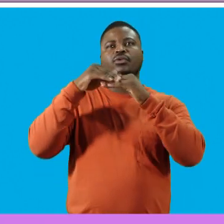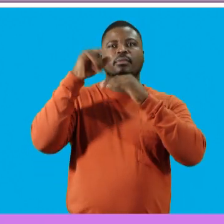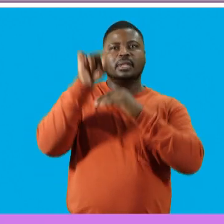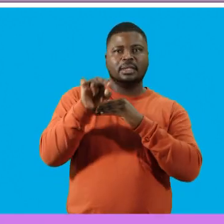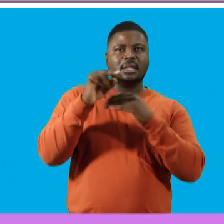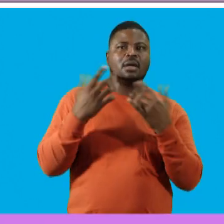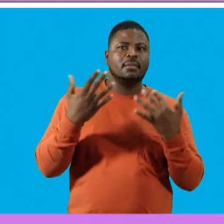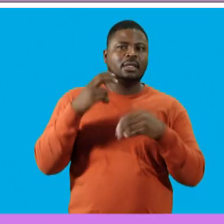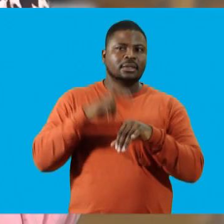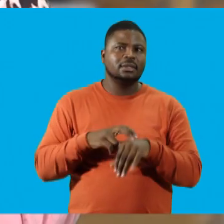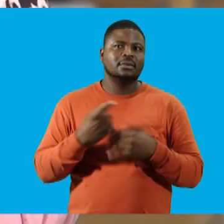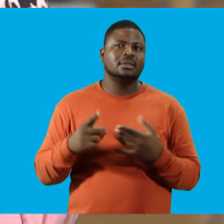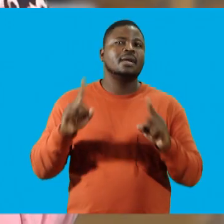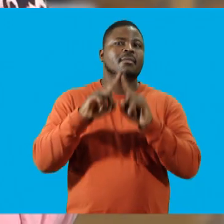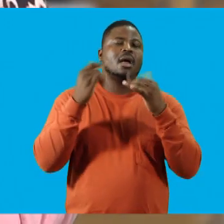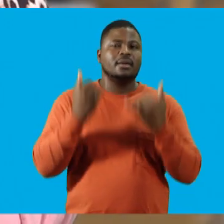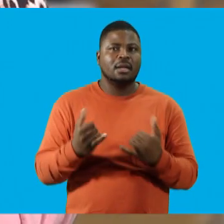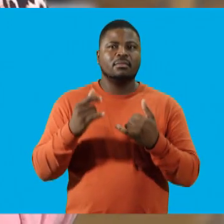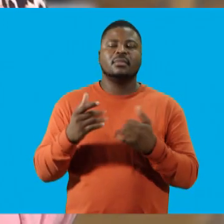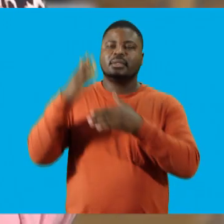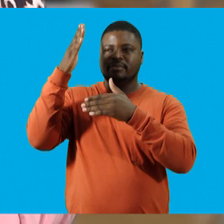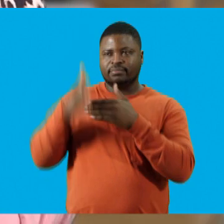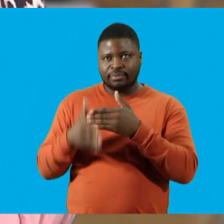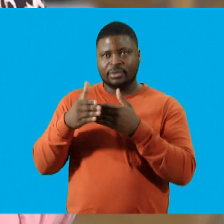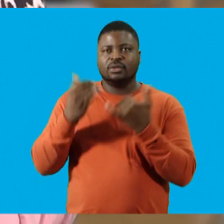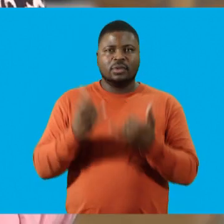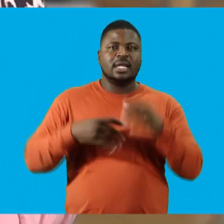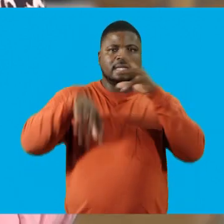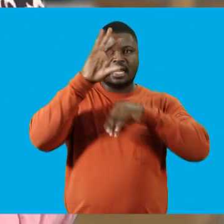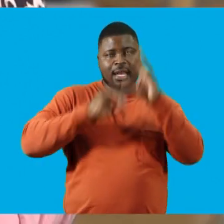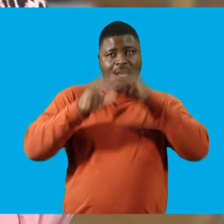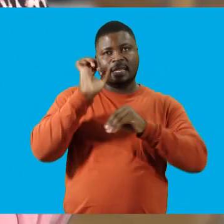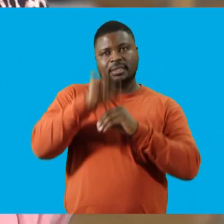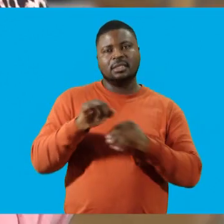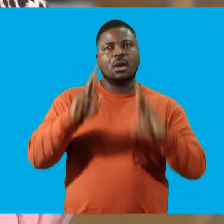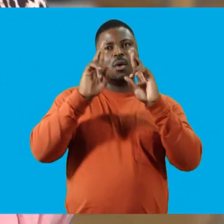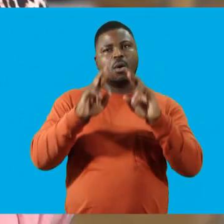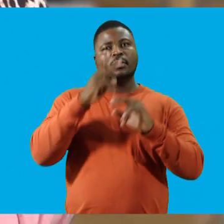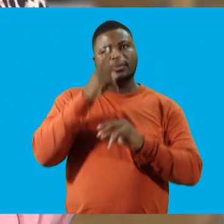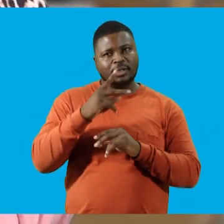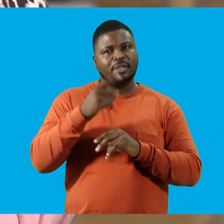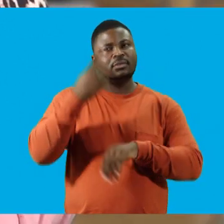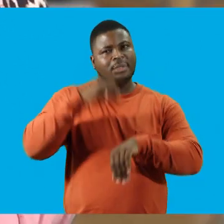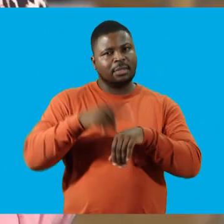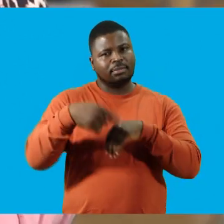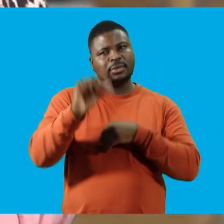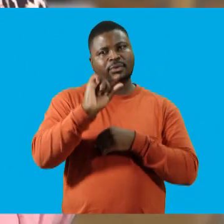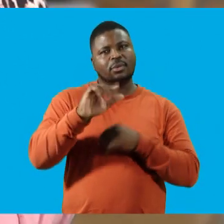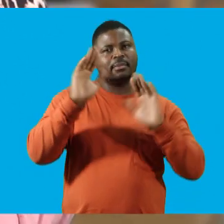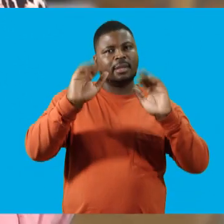to build the block, in other words? And that brings us at the end of today's lesson. Hope